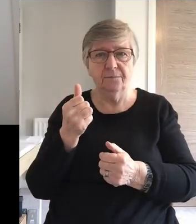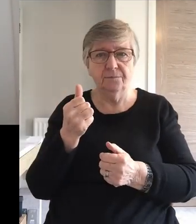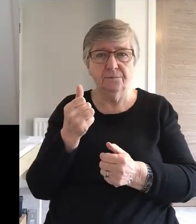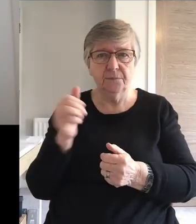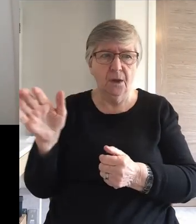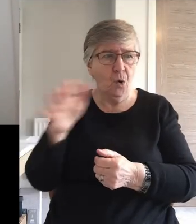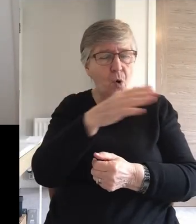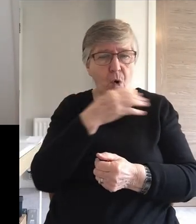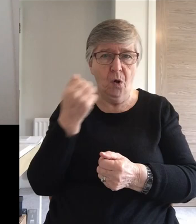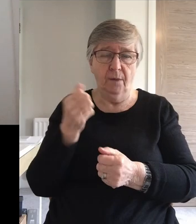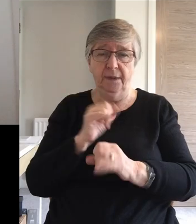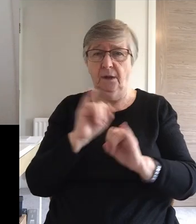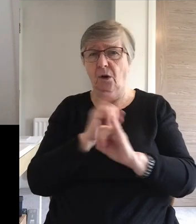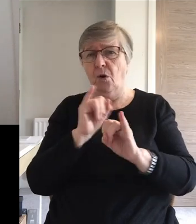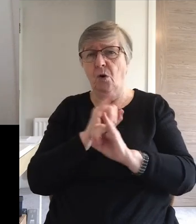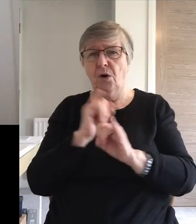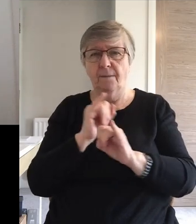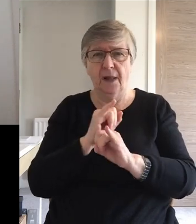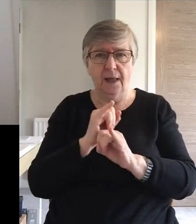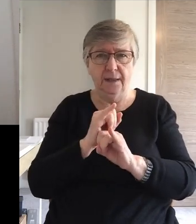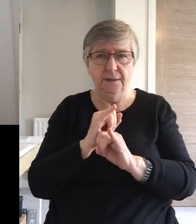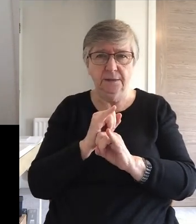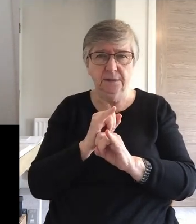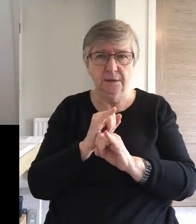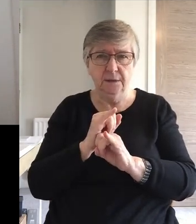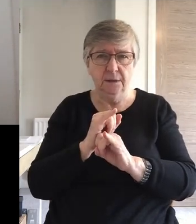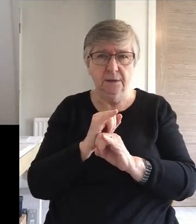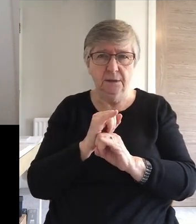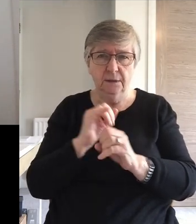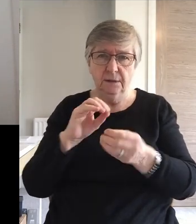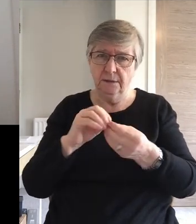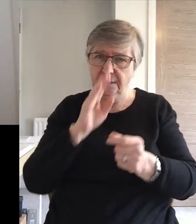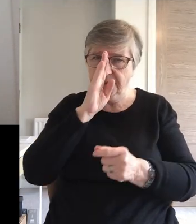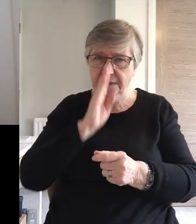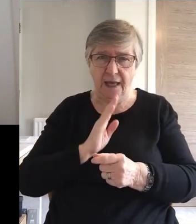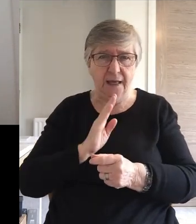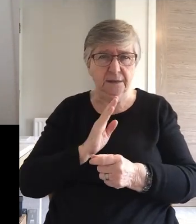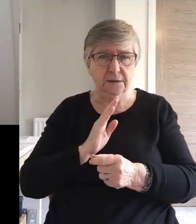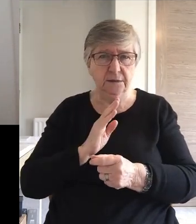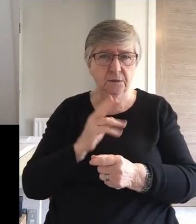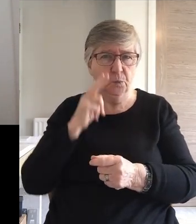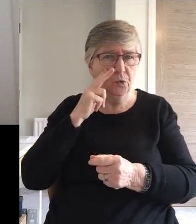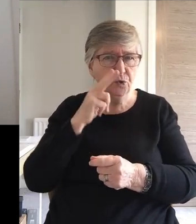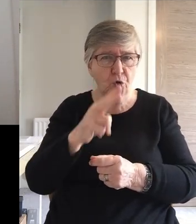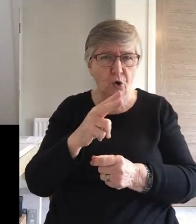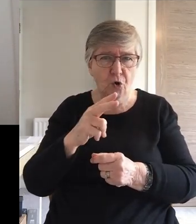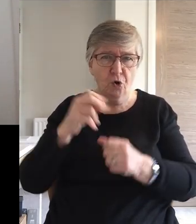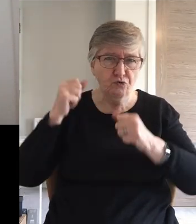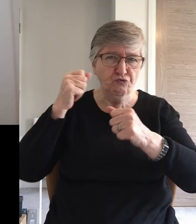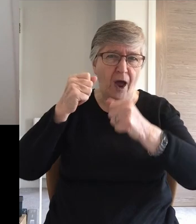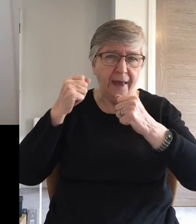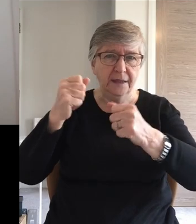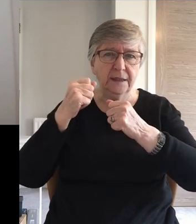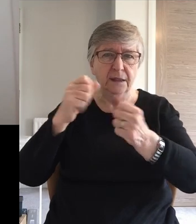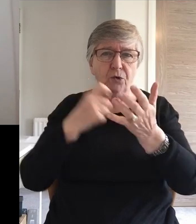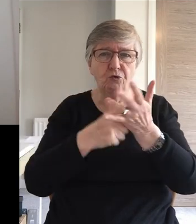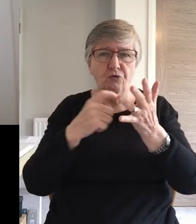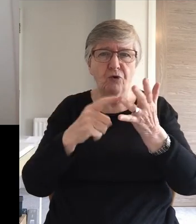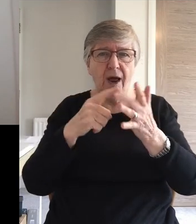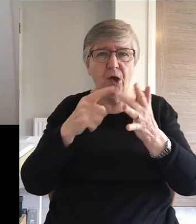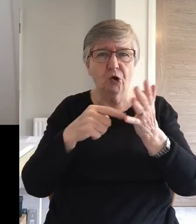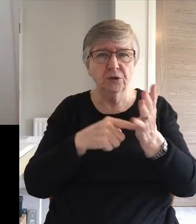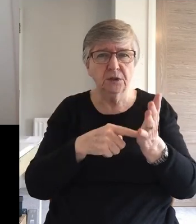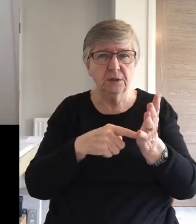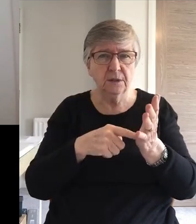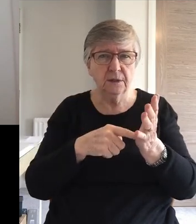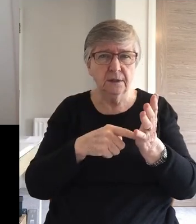We've all been horrified, perplexed, saddened by the rioting before the inauguration